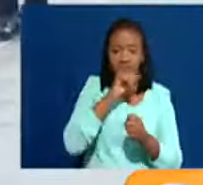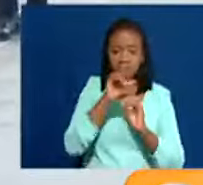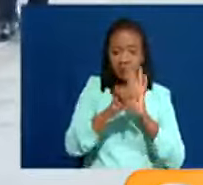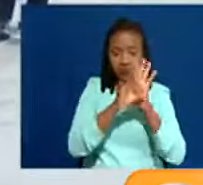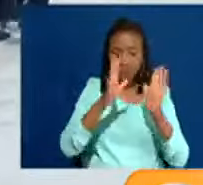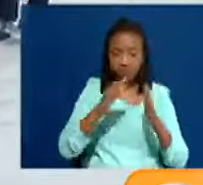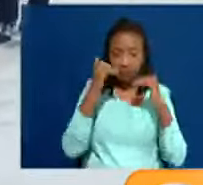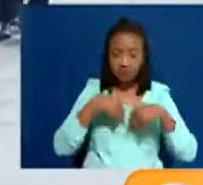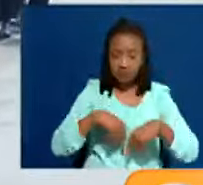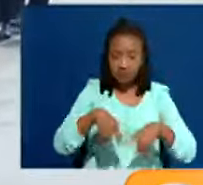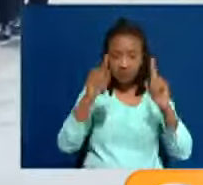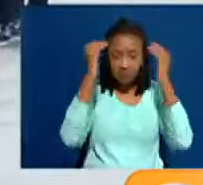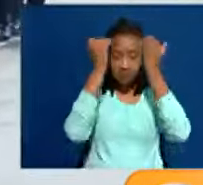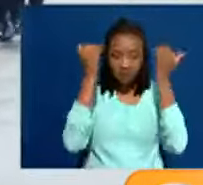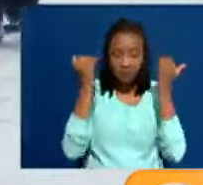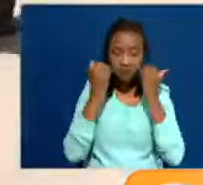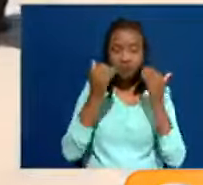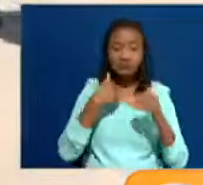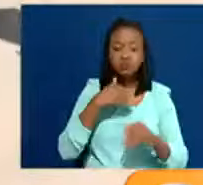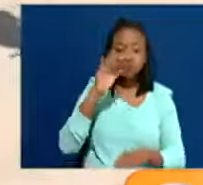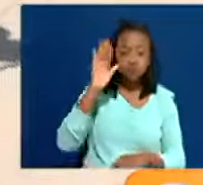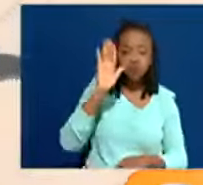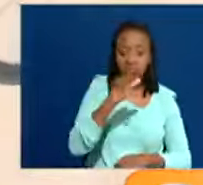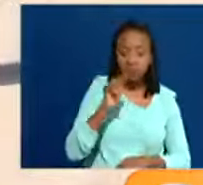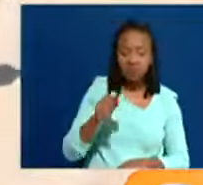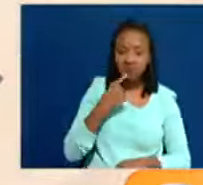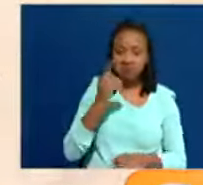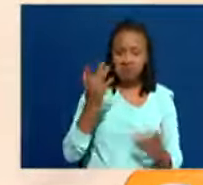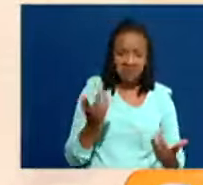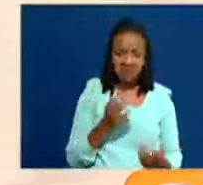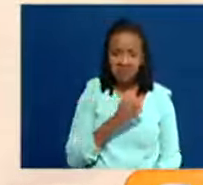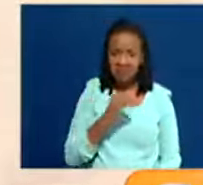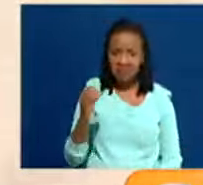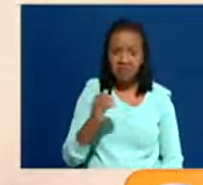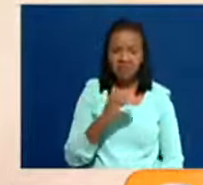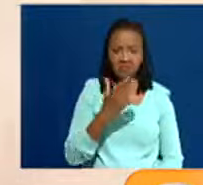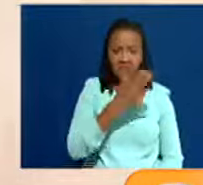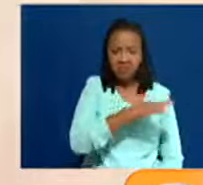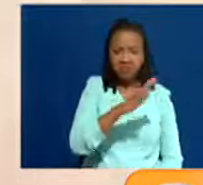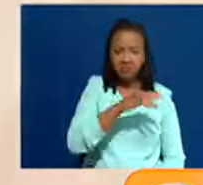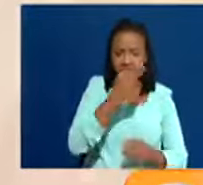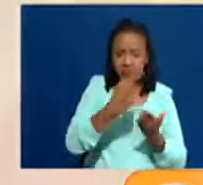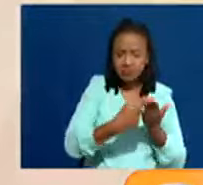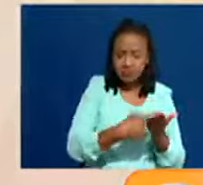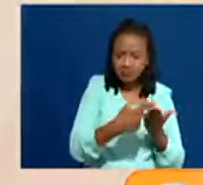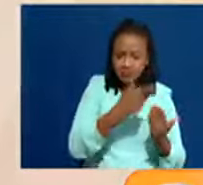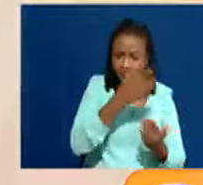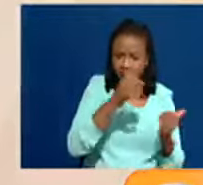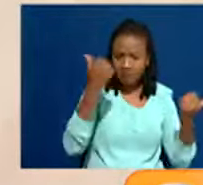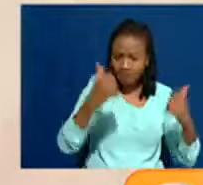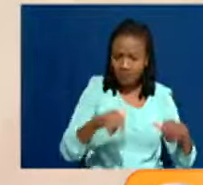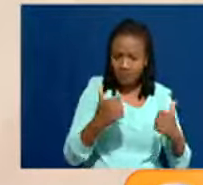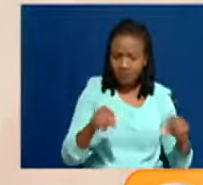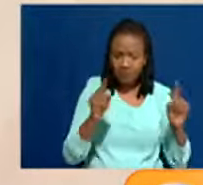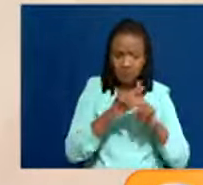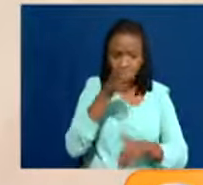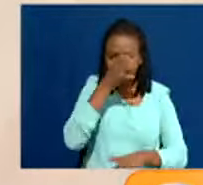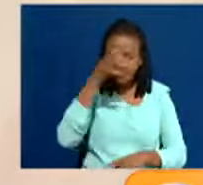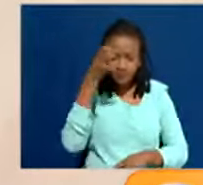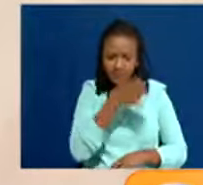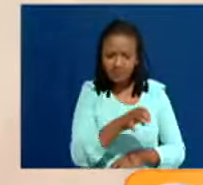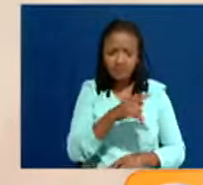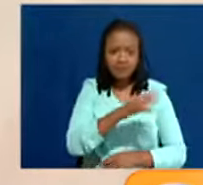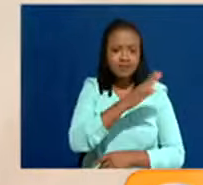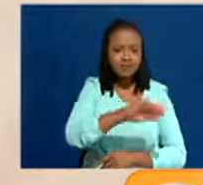that there had not been a cabinet decision on it and that parliament was being bypassed. Speaking separately in Tigania